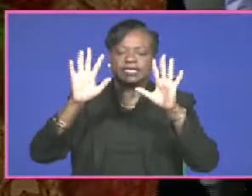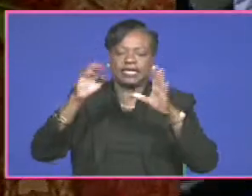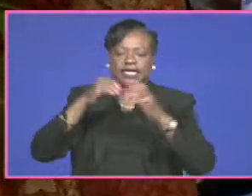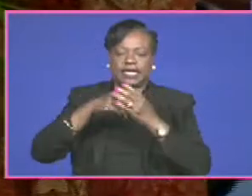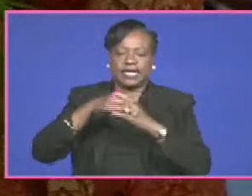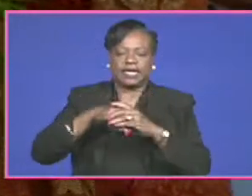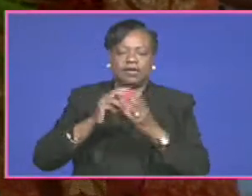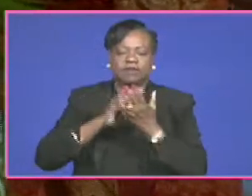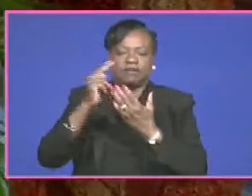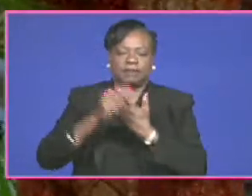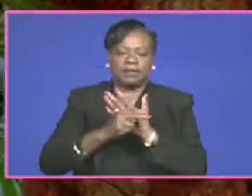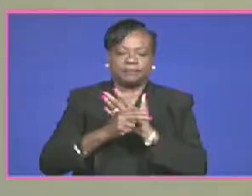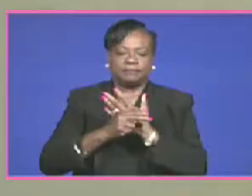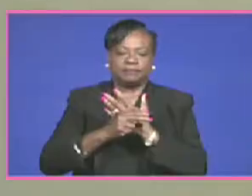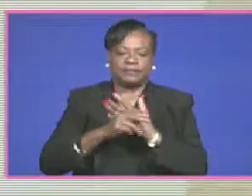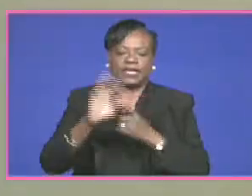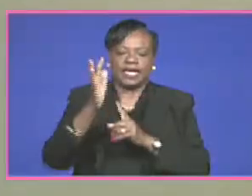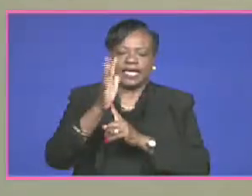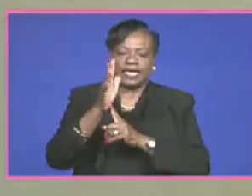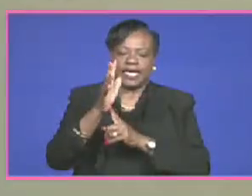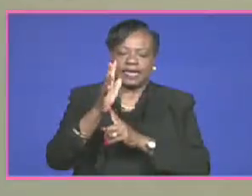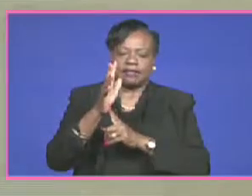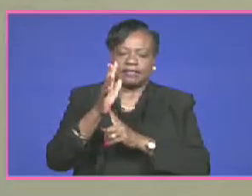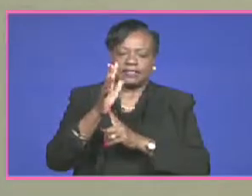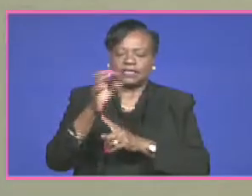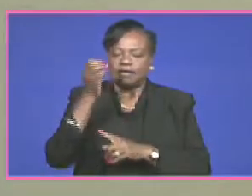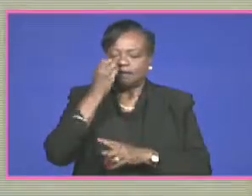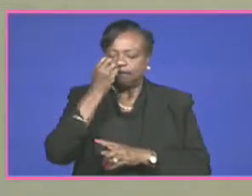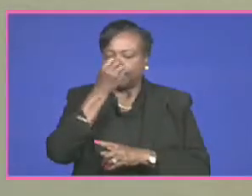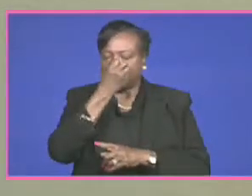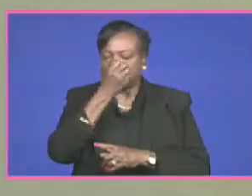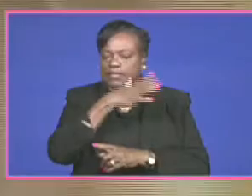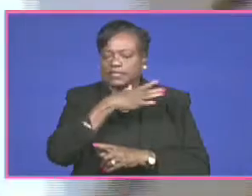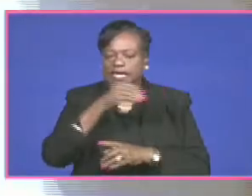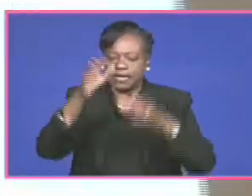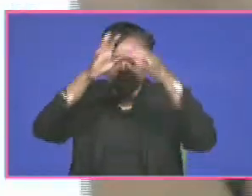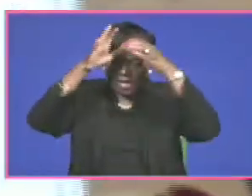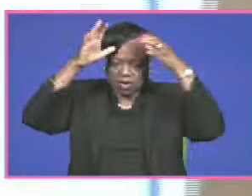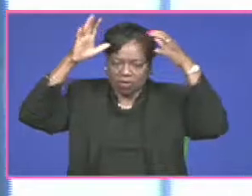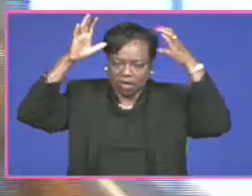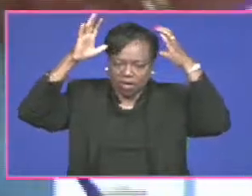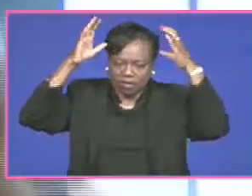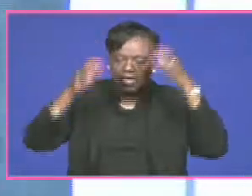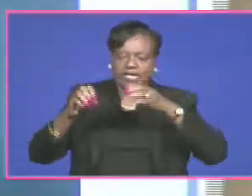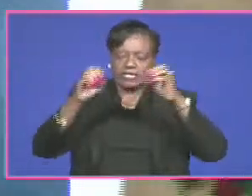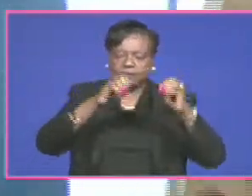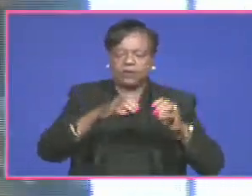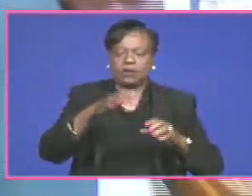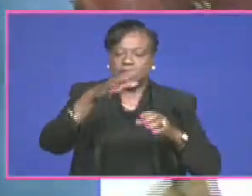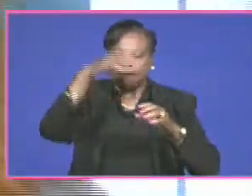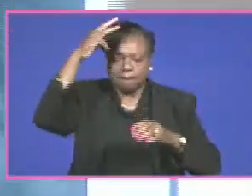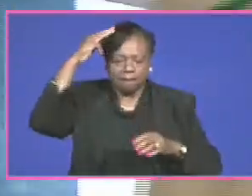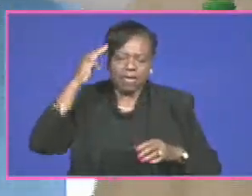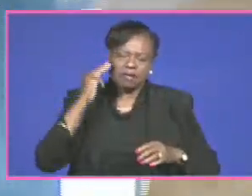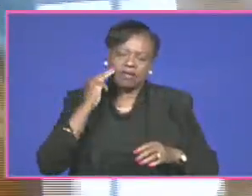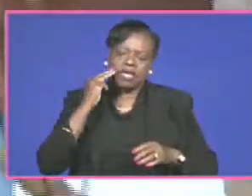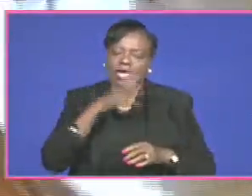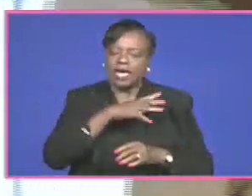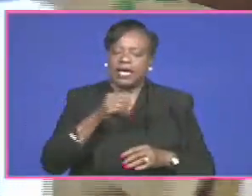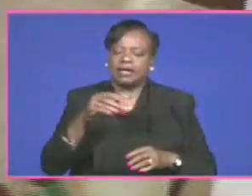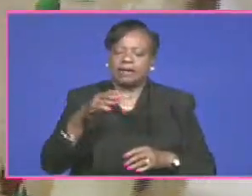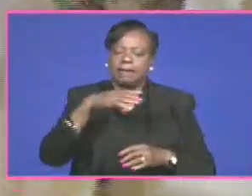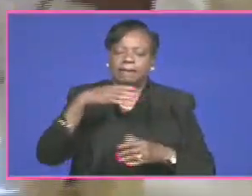candles, flowers, and a crown are laid on the statue of Mary and her baby Jesus. The church was dedicated in honor of the Mother Mary